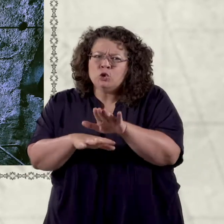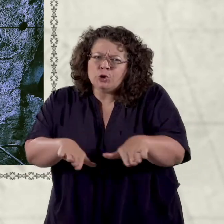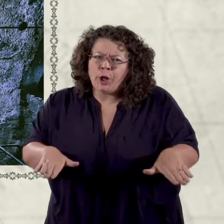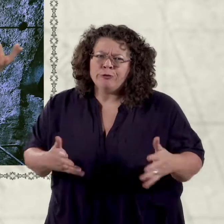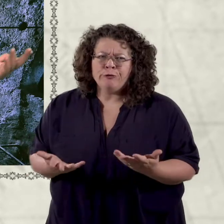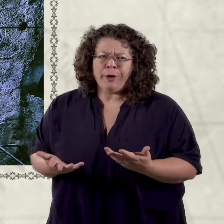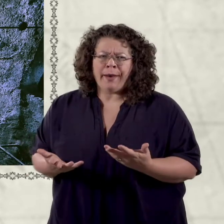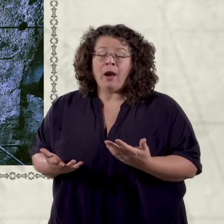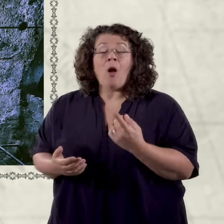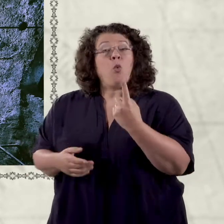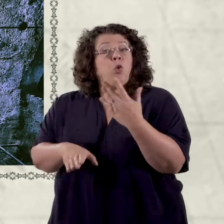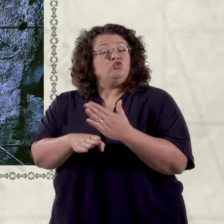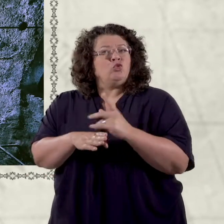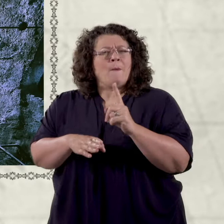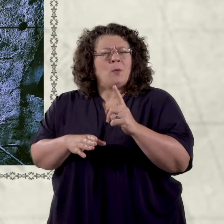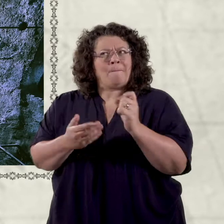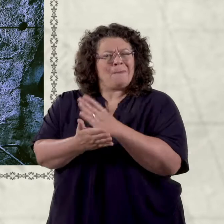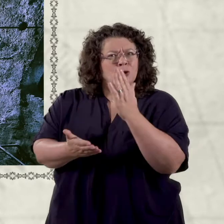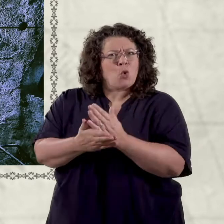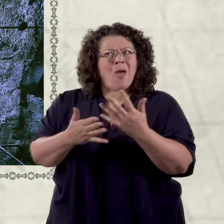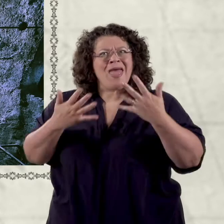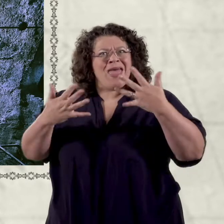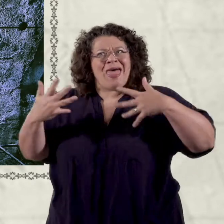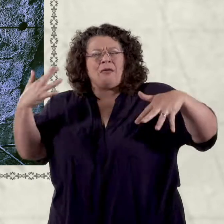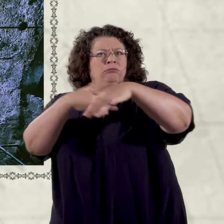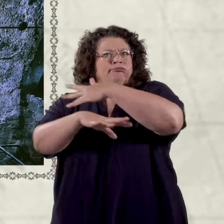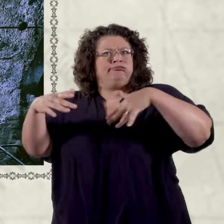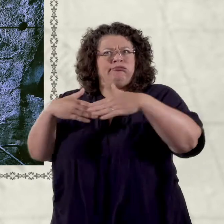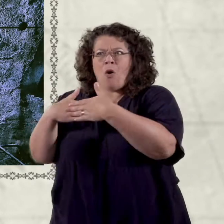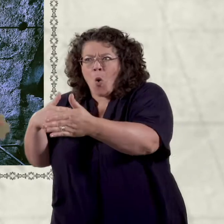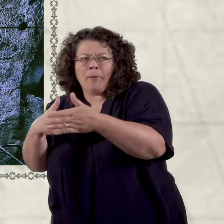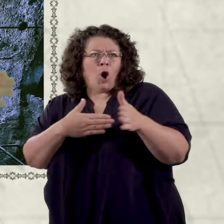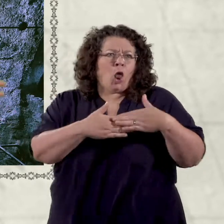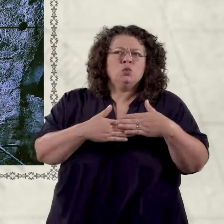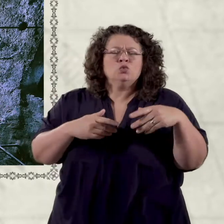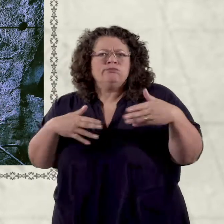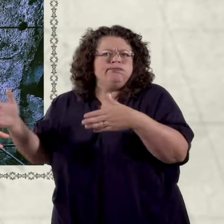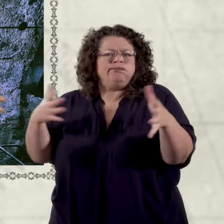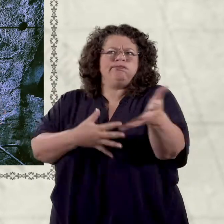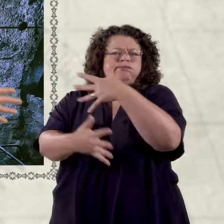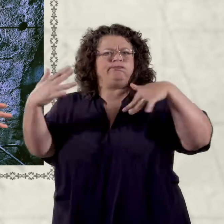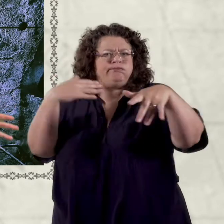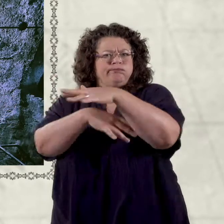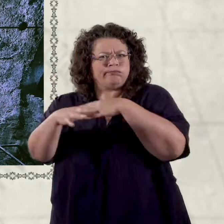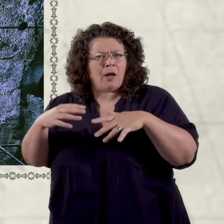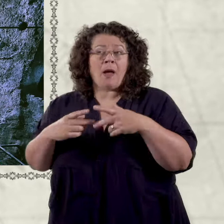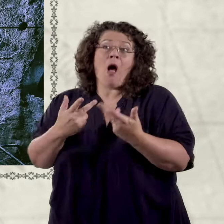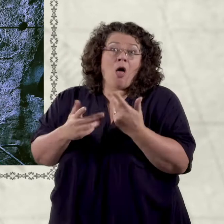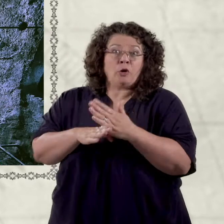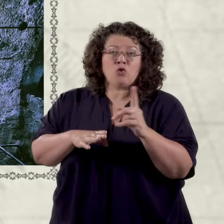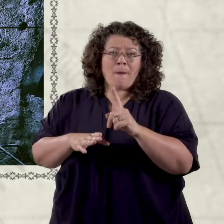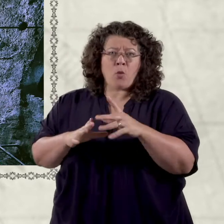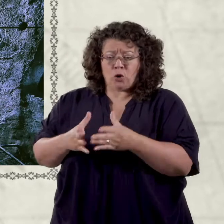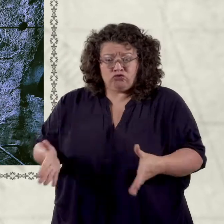was to open and close doors to make sure that the air would circulate, and the other would be to push these massive trolleys out